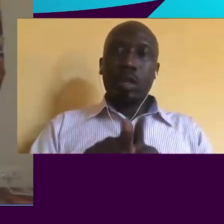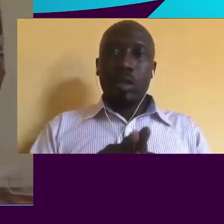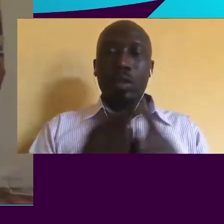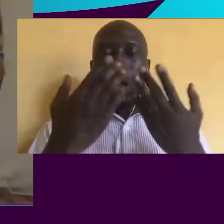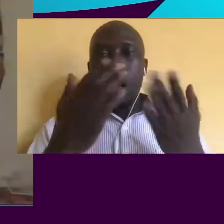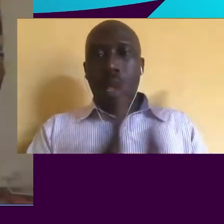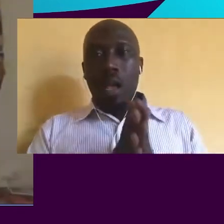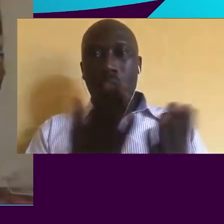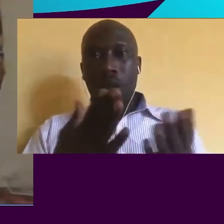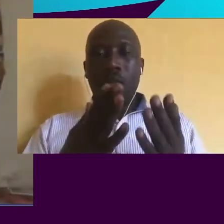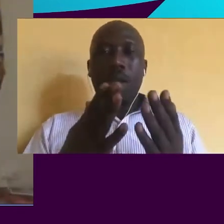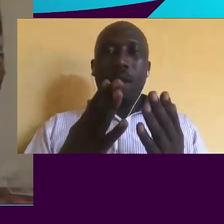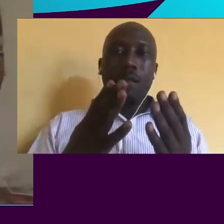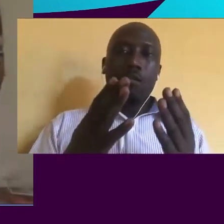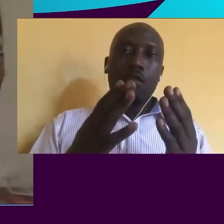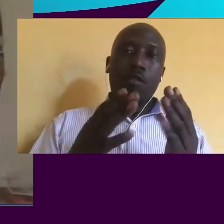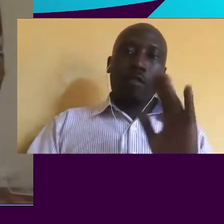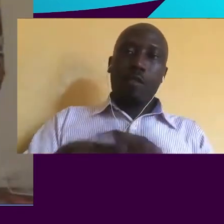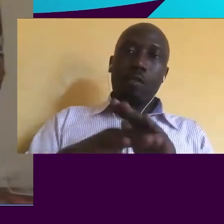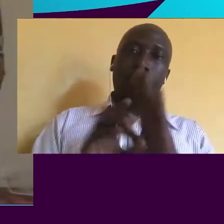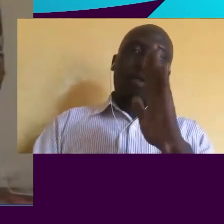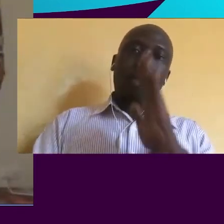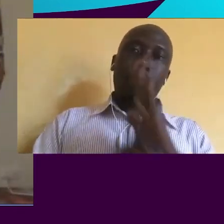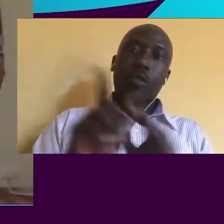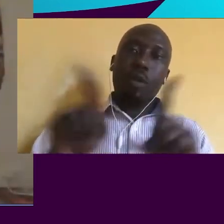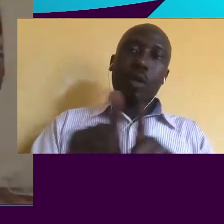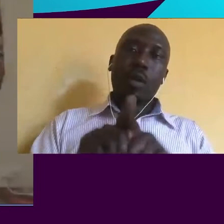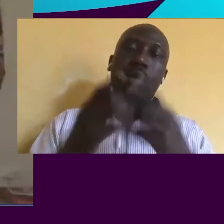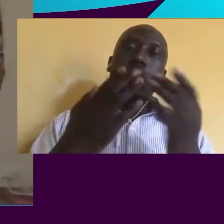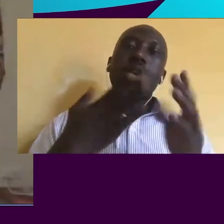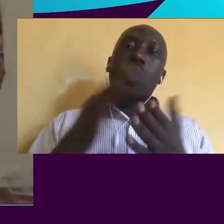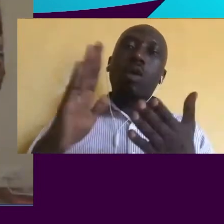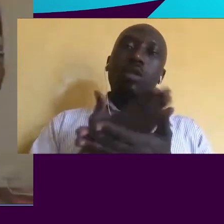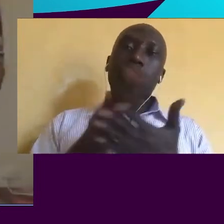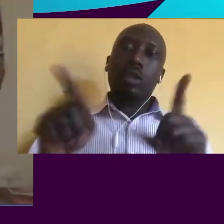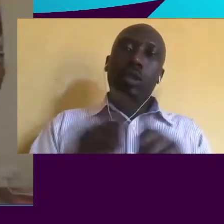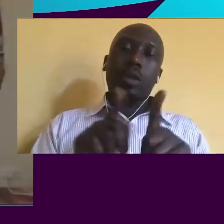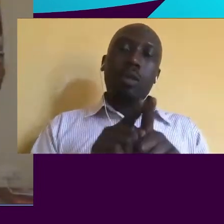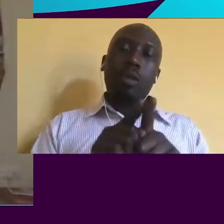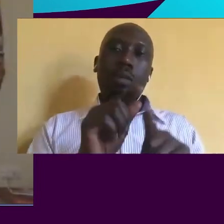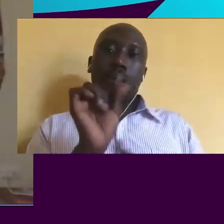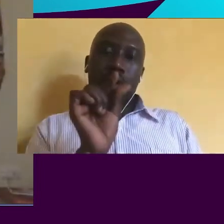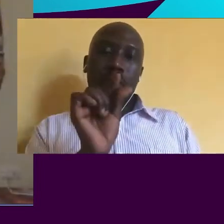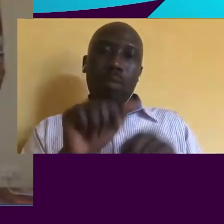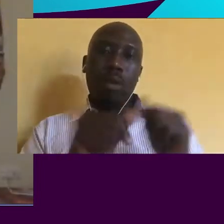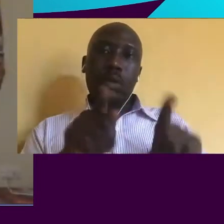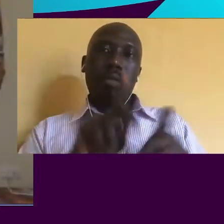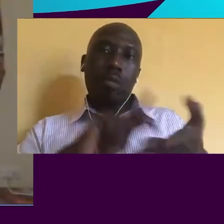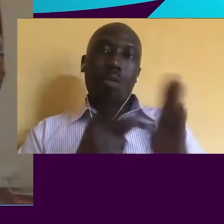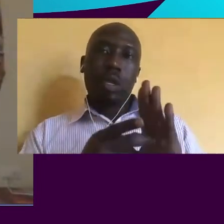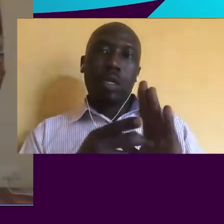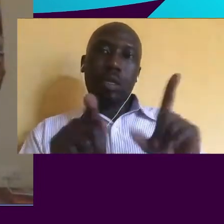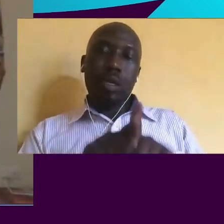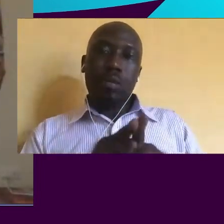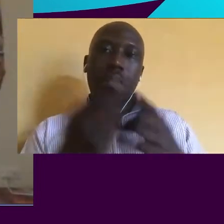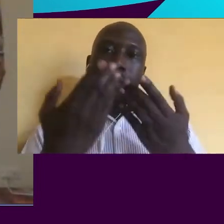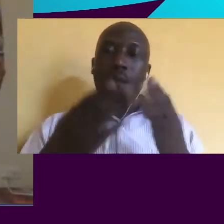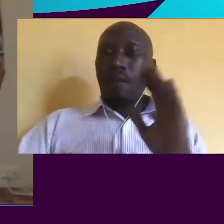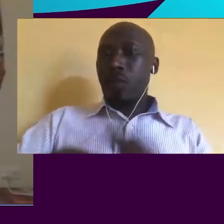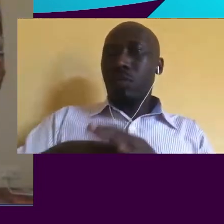development. And I want to share a little bit about our upcoming project called the Uganda Goal 5 Summit with you